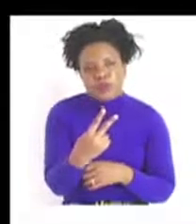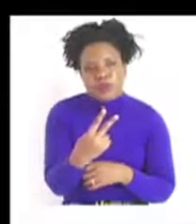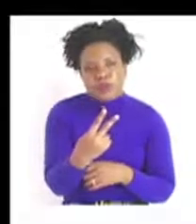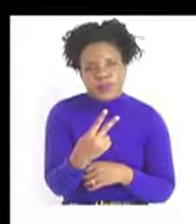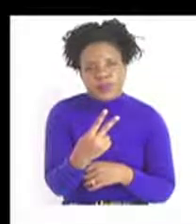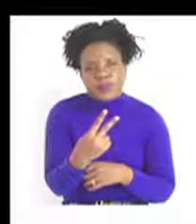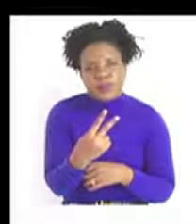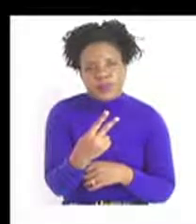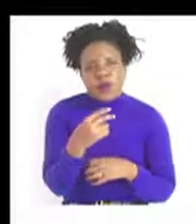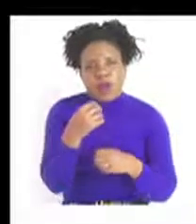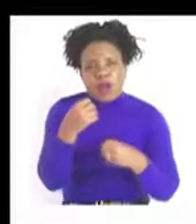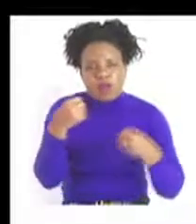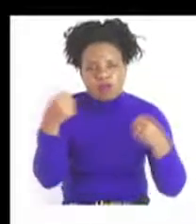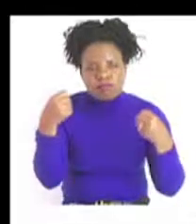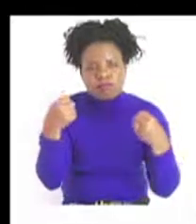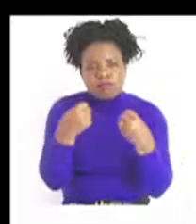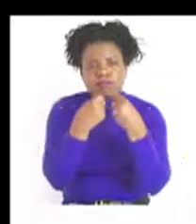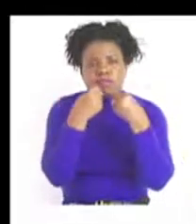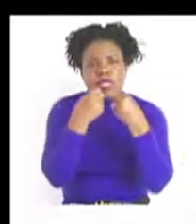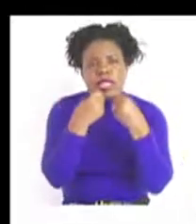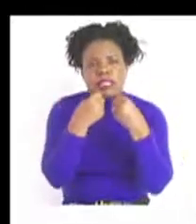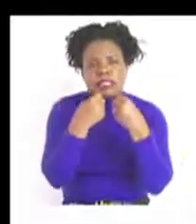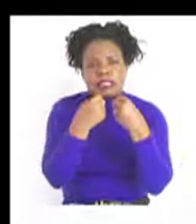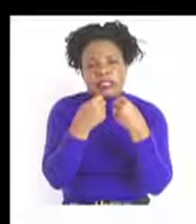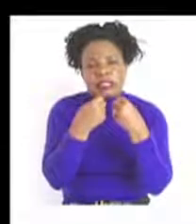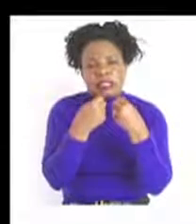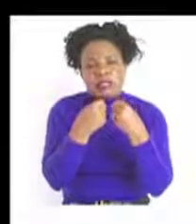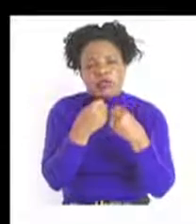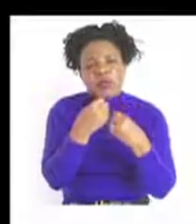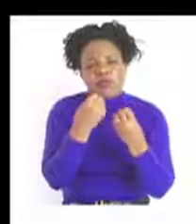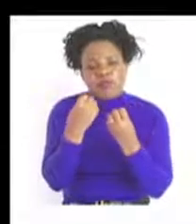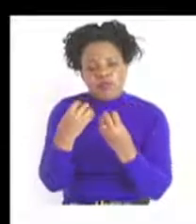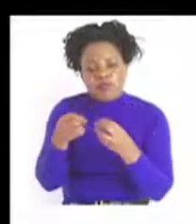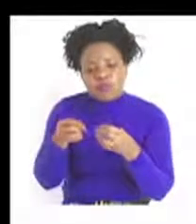We take each accident seriously.